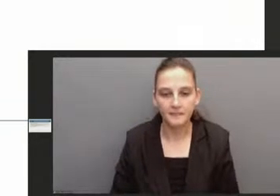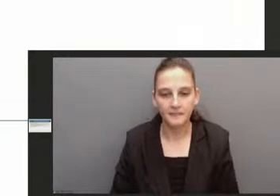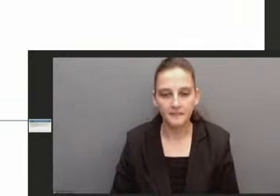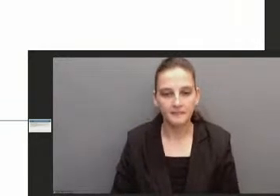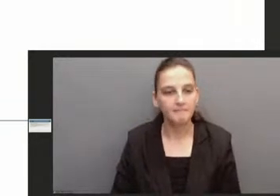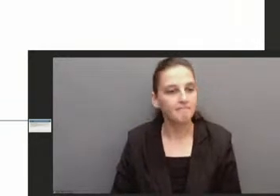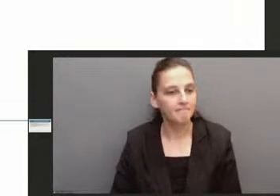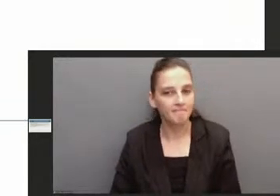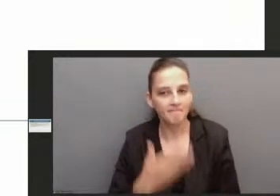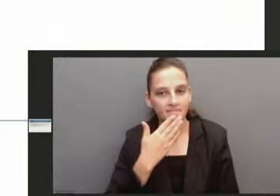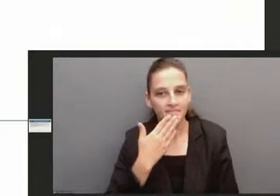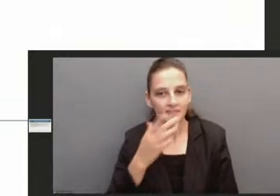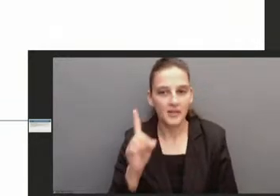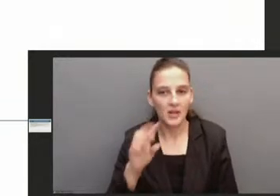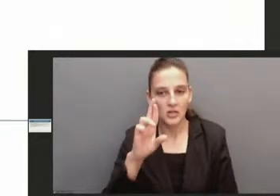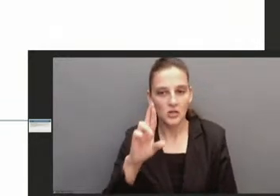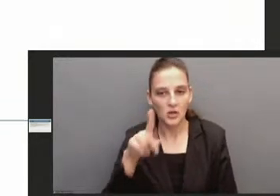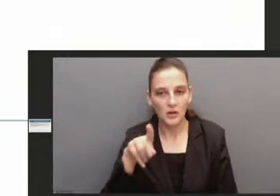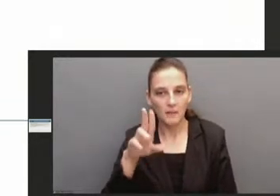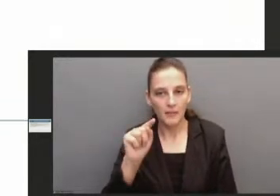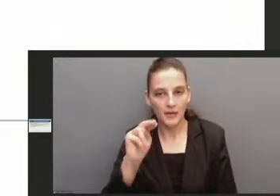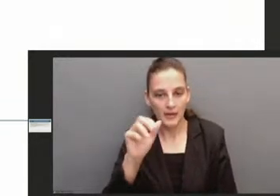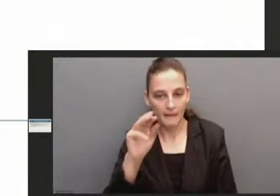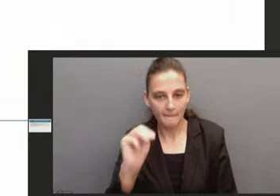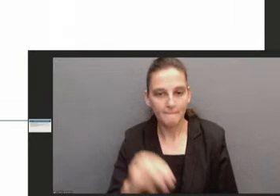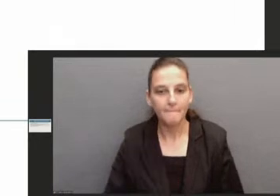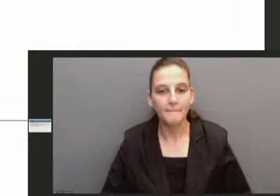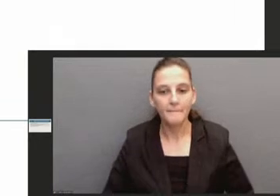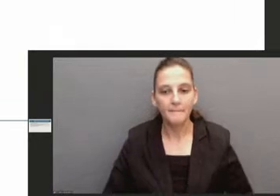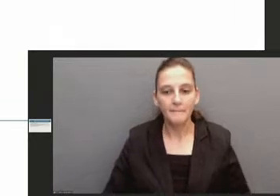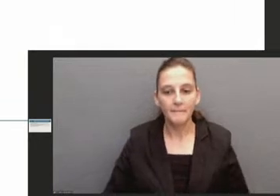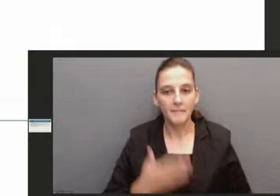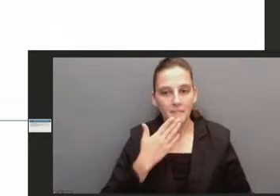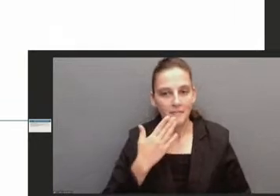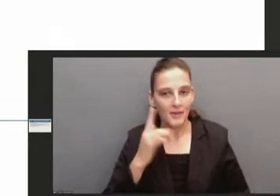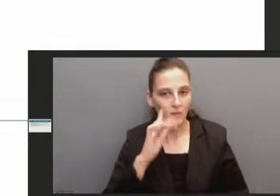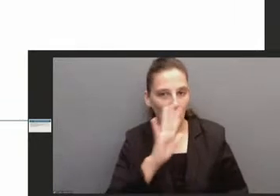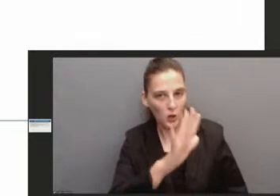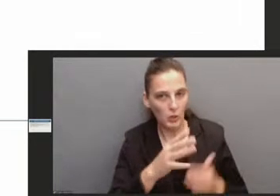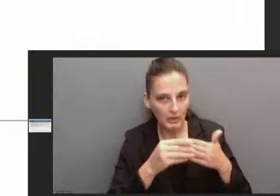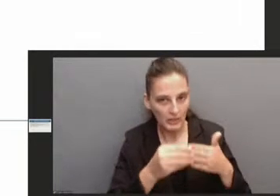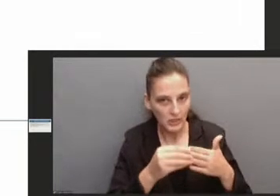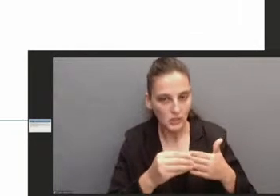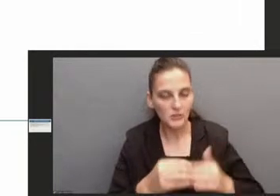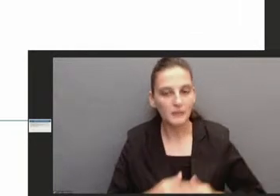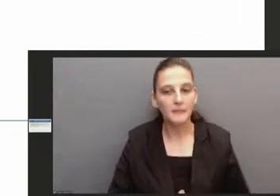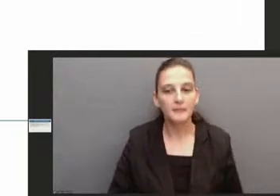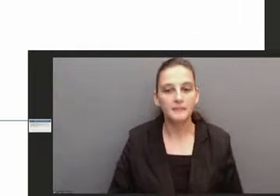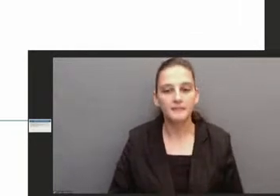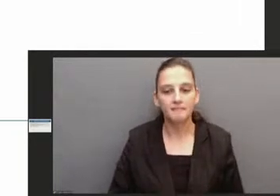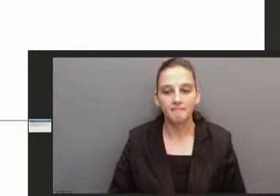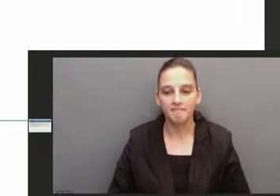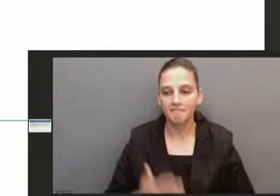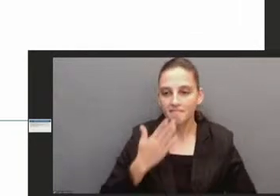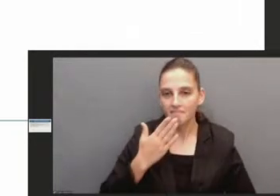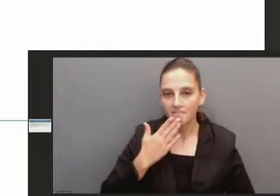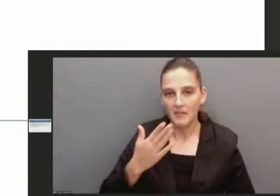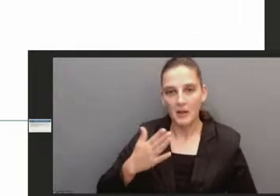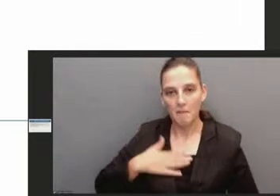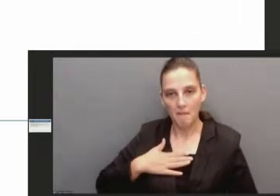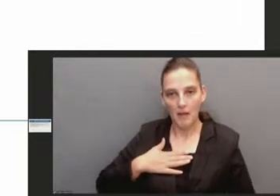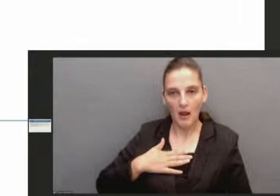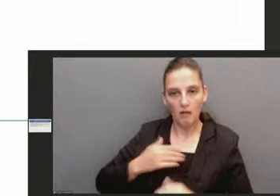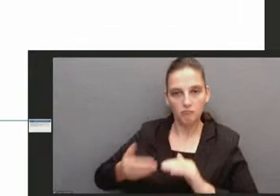Thank you, Dr. Putnam, and thank you for your leadership. And I want to thank my colleagues in the subcommittee